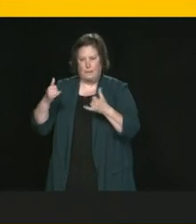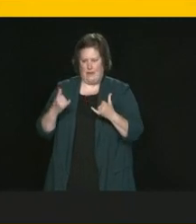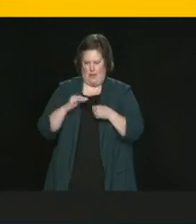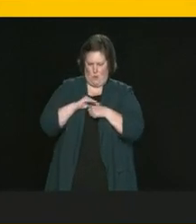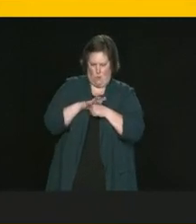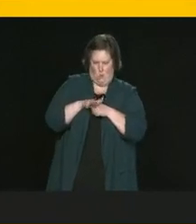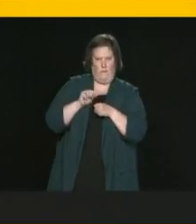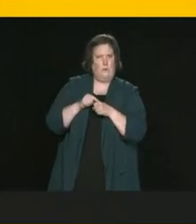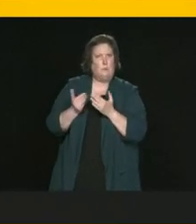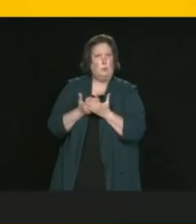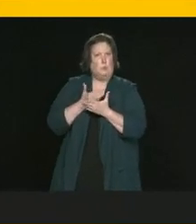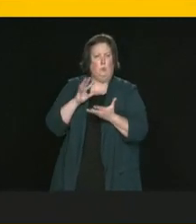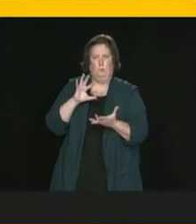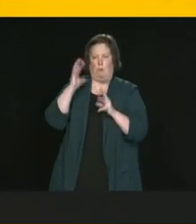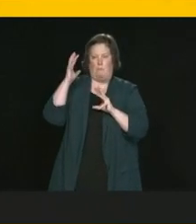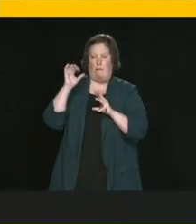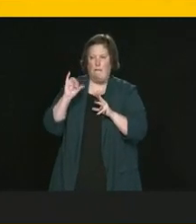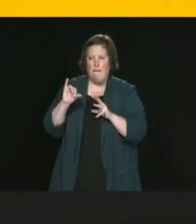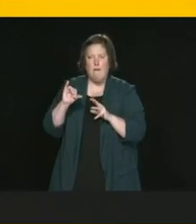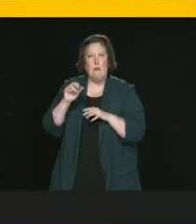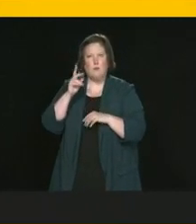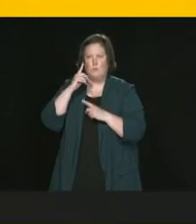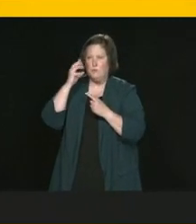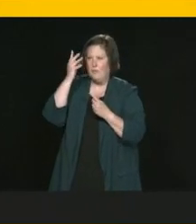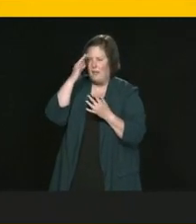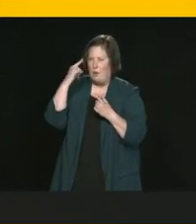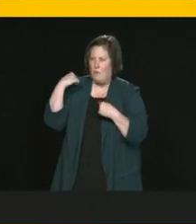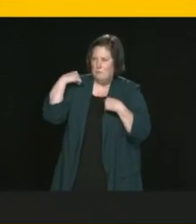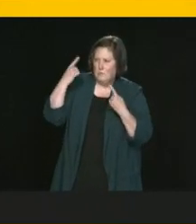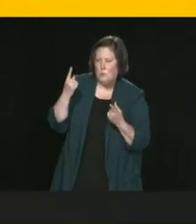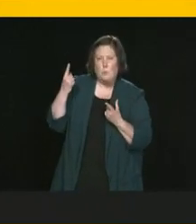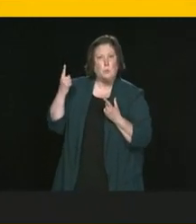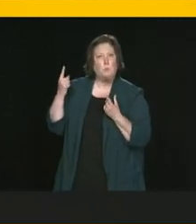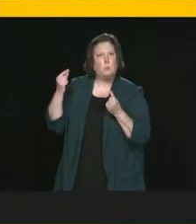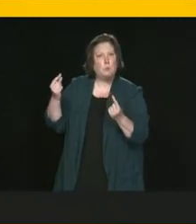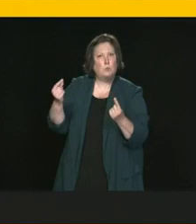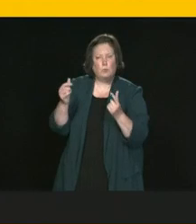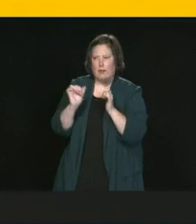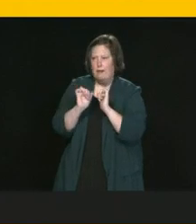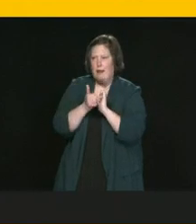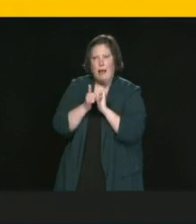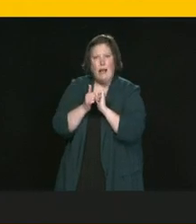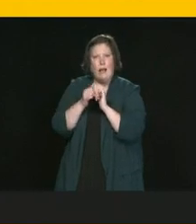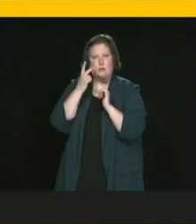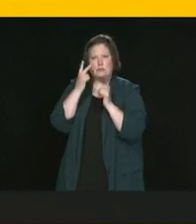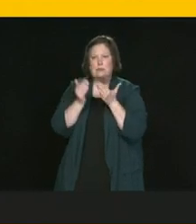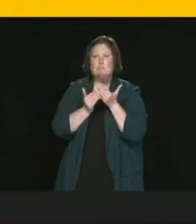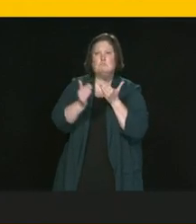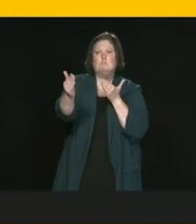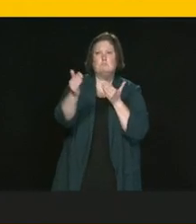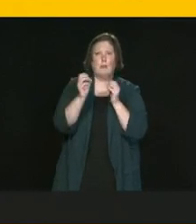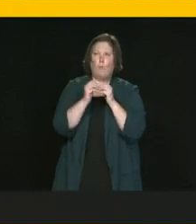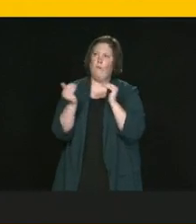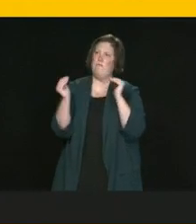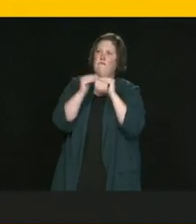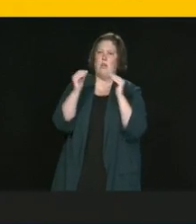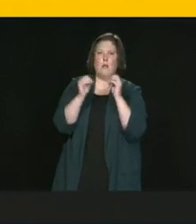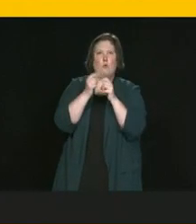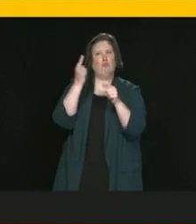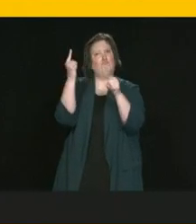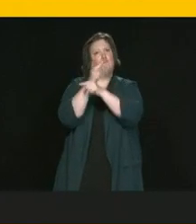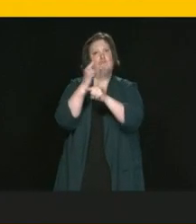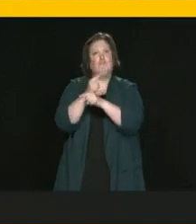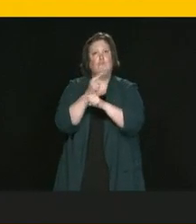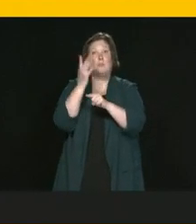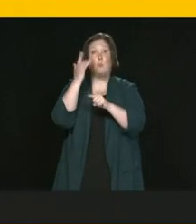opportunity for us to rethink them and to think about what is truly needed to make sure that we have a fairer, more just world, to make sure that the most